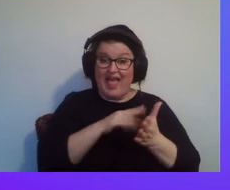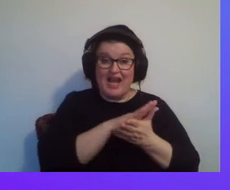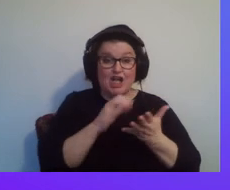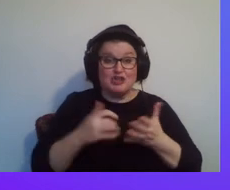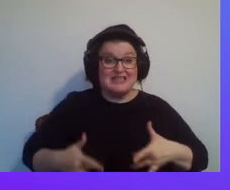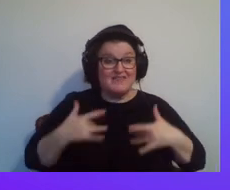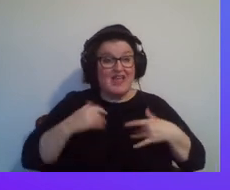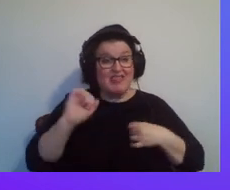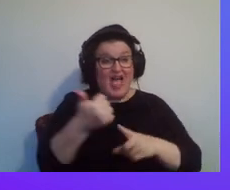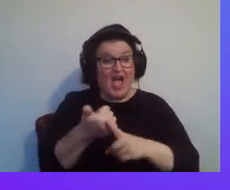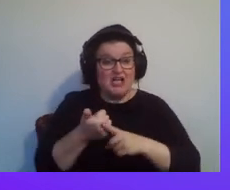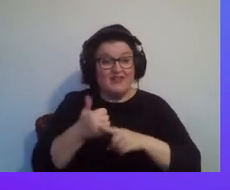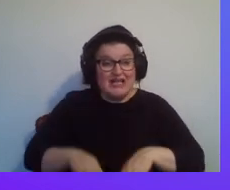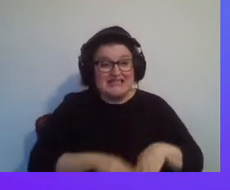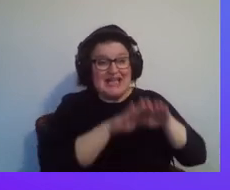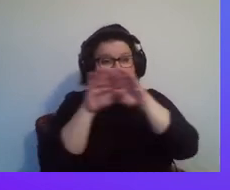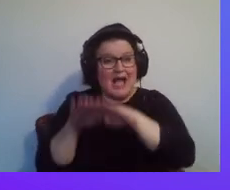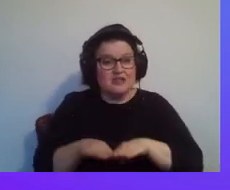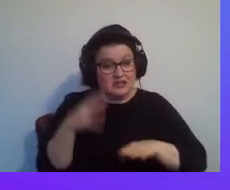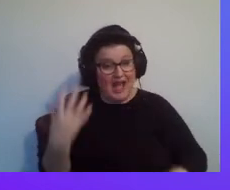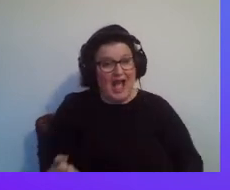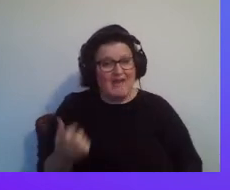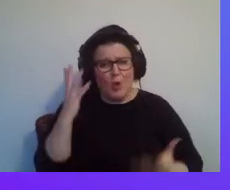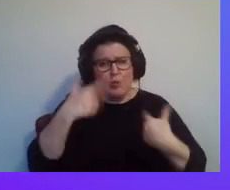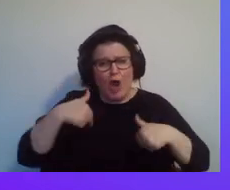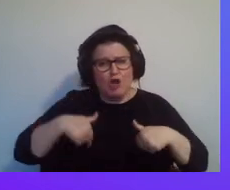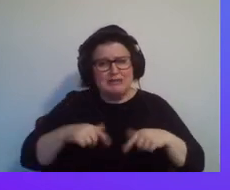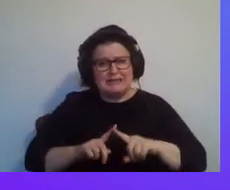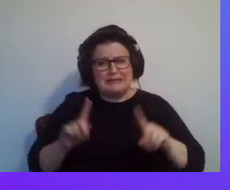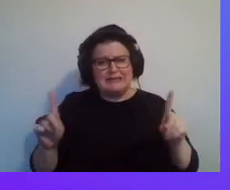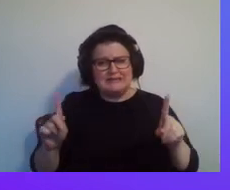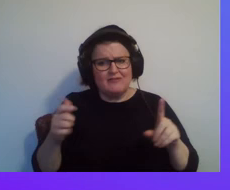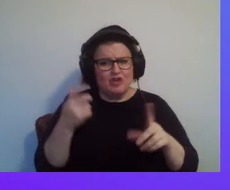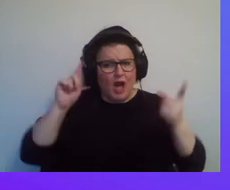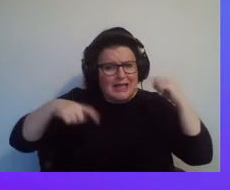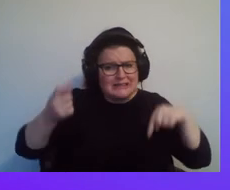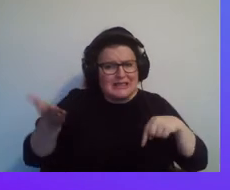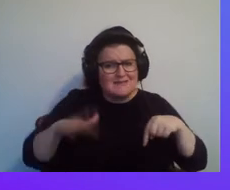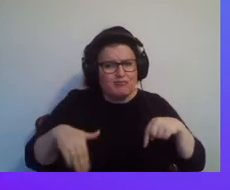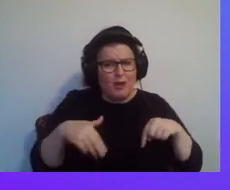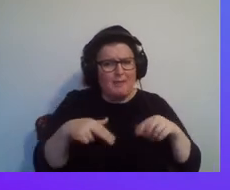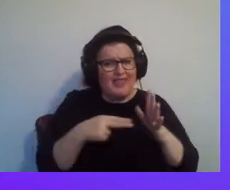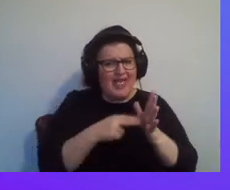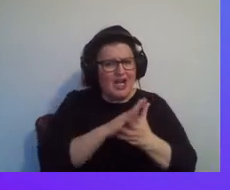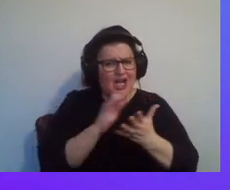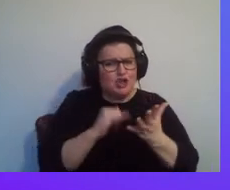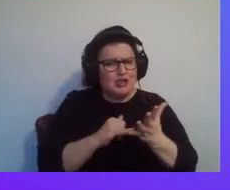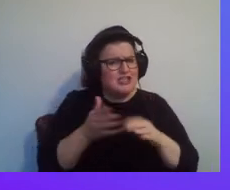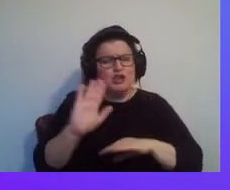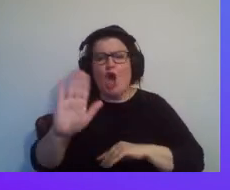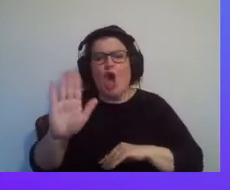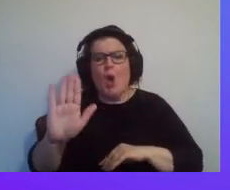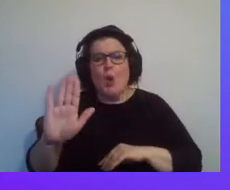people are hearing different things from the NHS. and what? No, I think they were set in the palace in that between